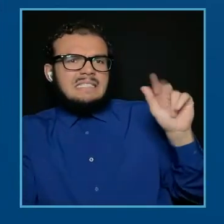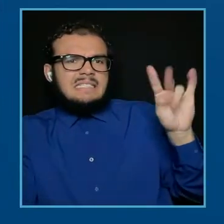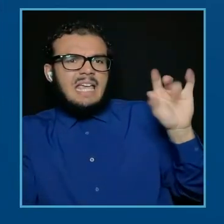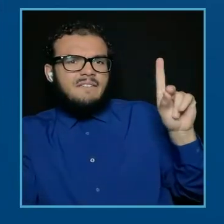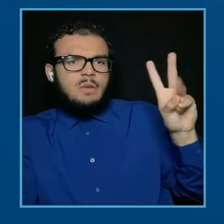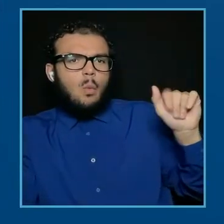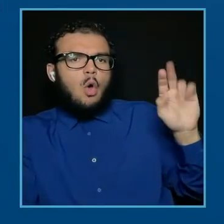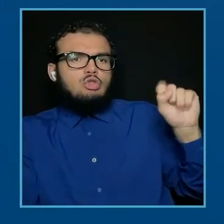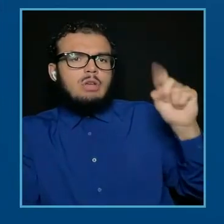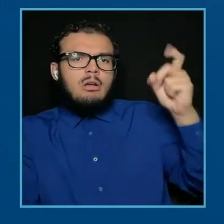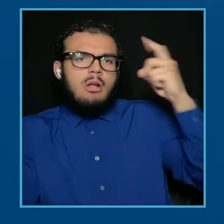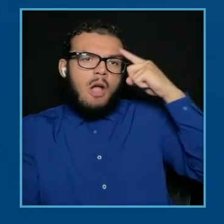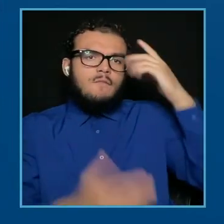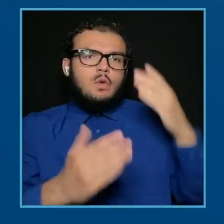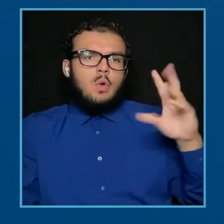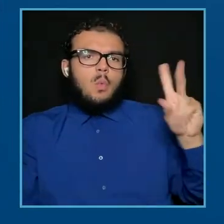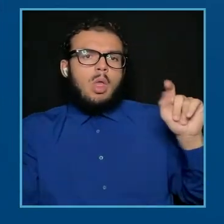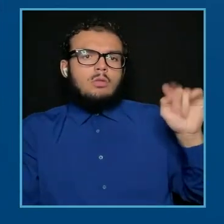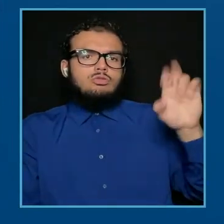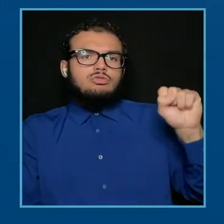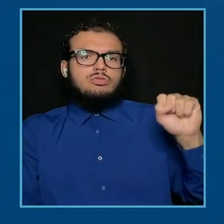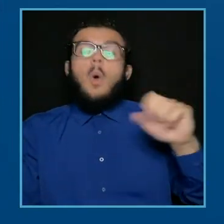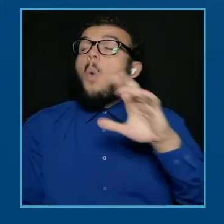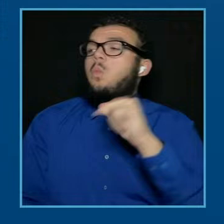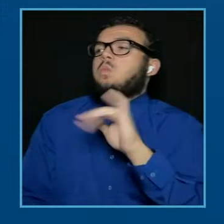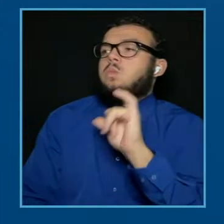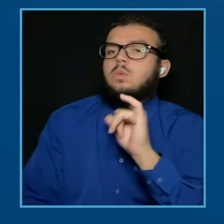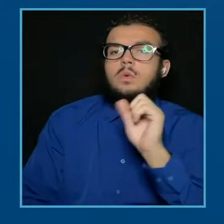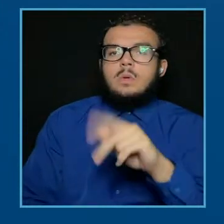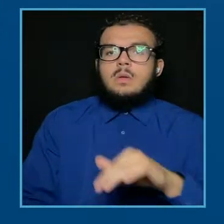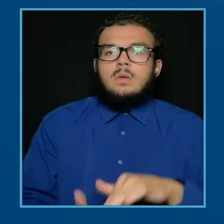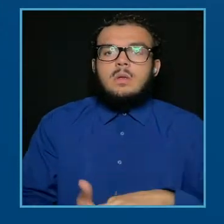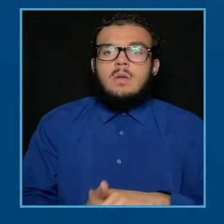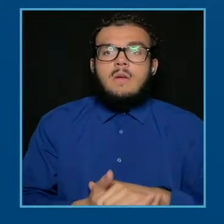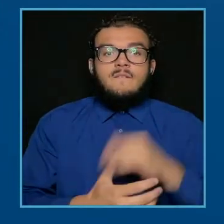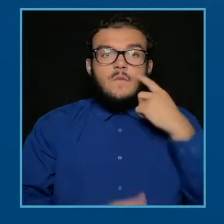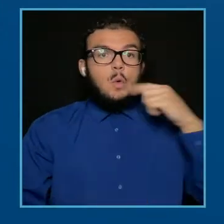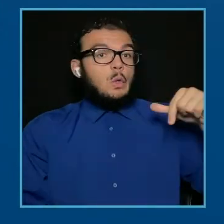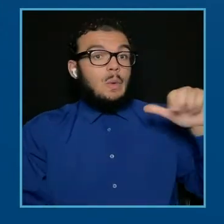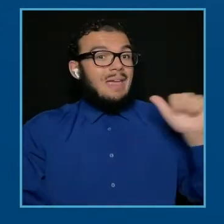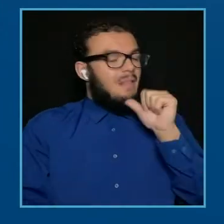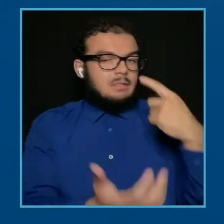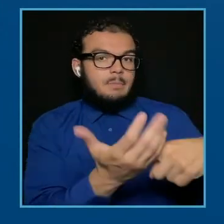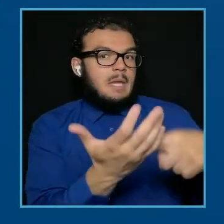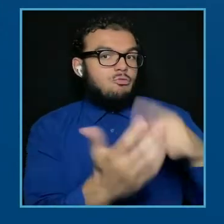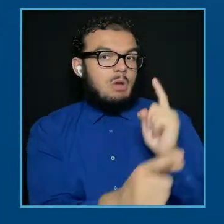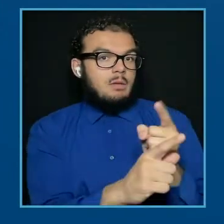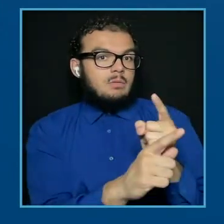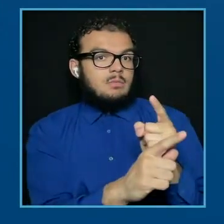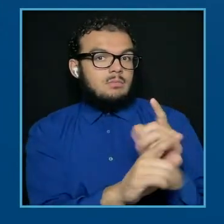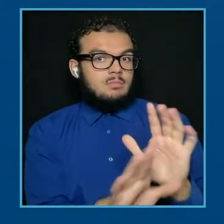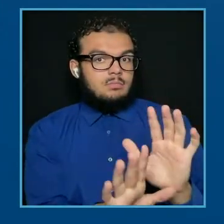Walters' hand is raised. Oh, And okay, these are for questions, right? Not debate. right.